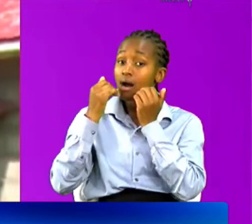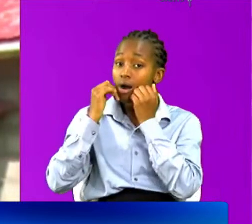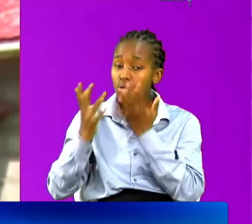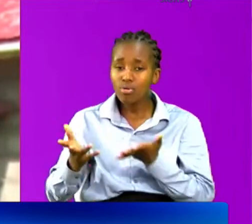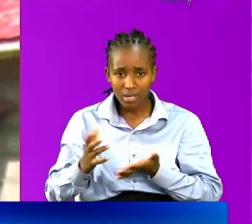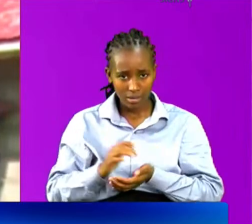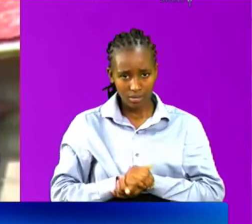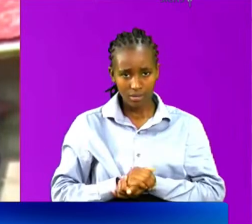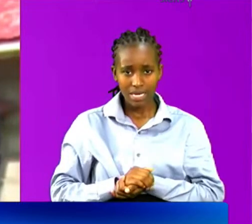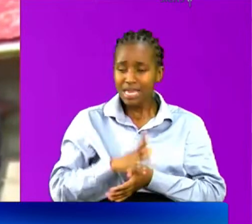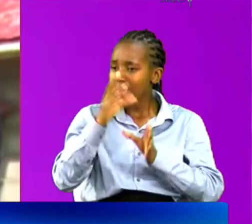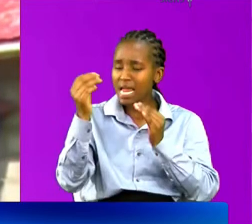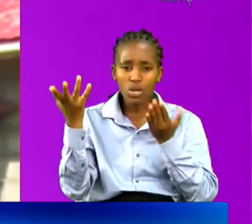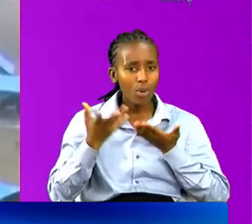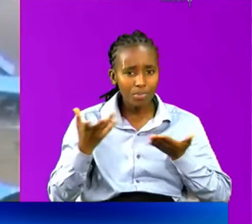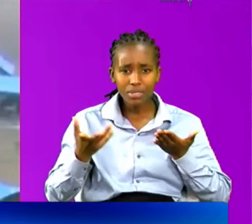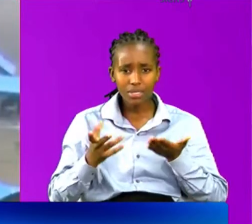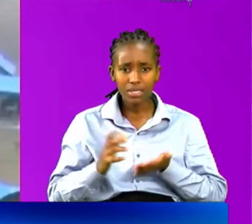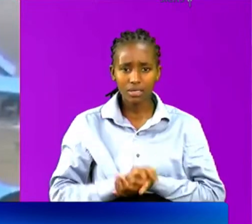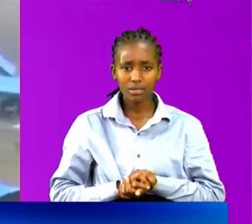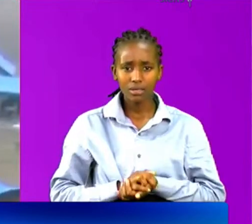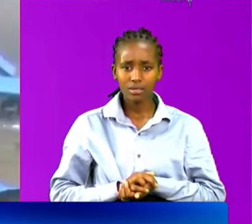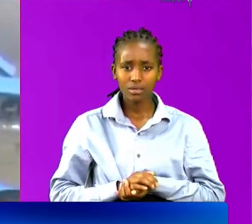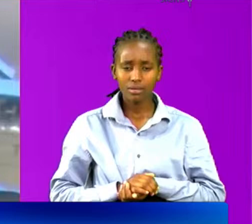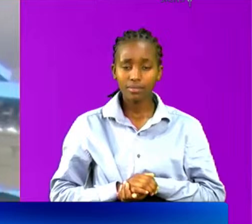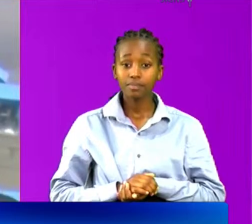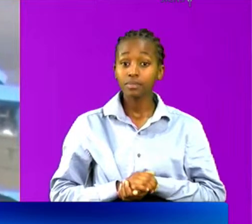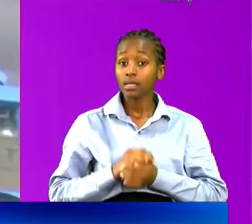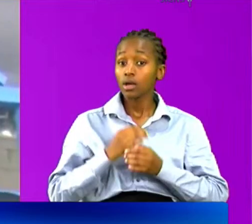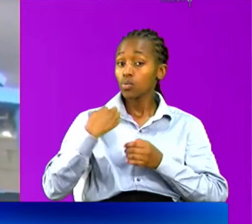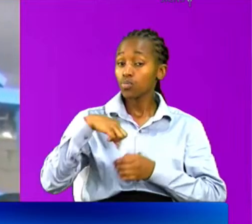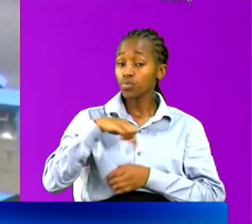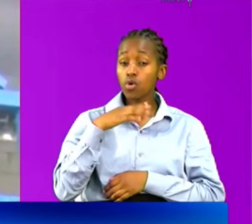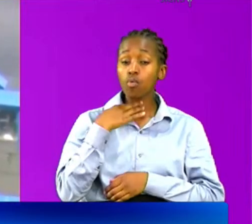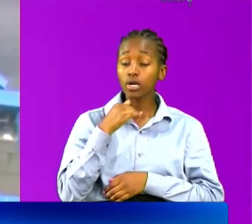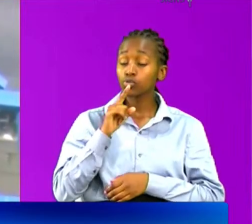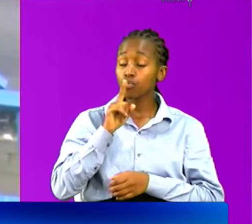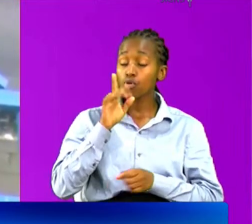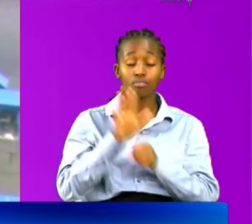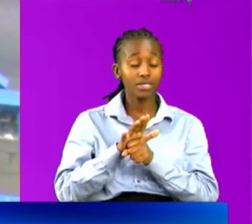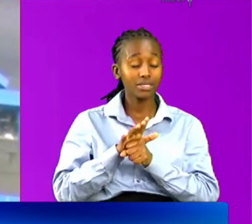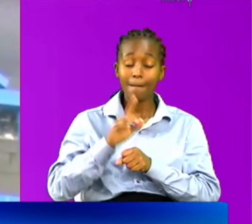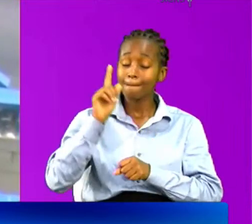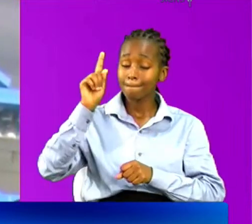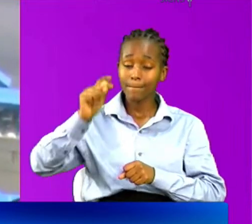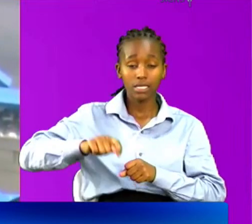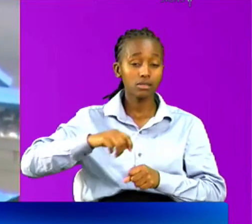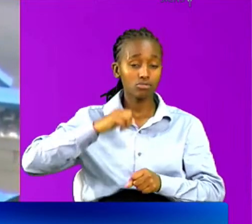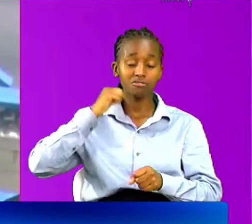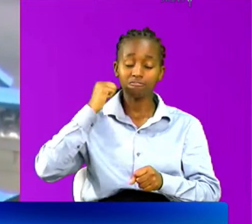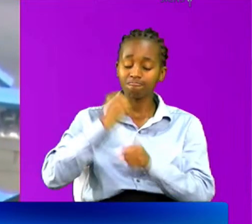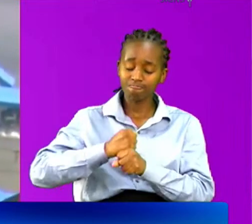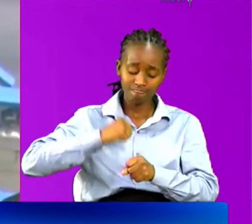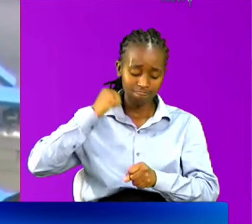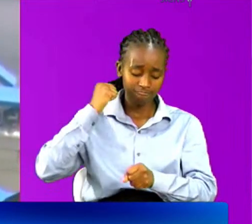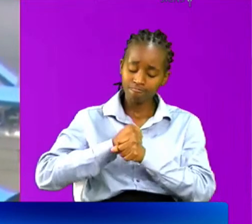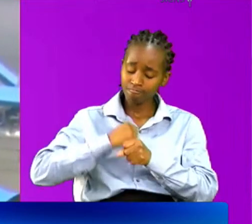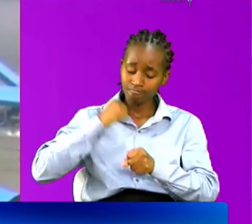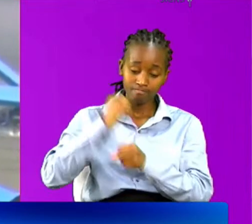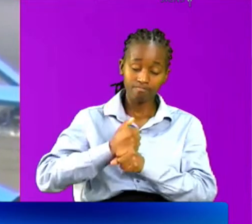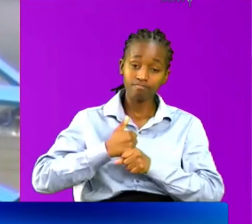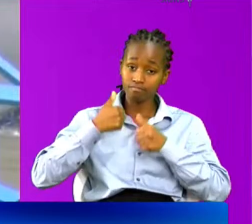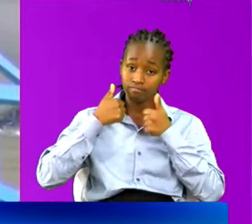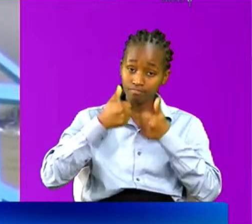it, surely, for God's sake? We want to assure you that we want to work on it. Kwa sababu we have received your